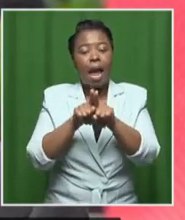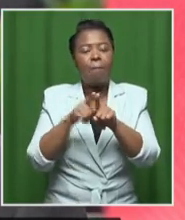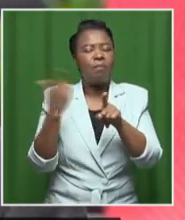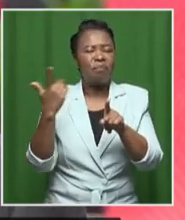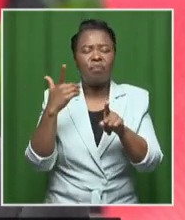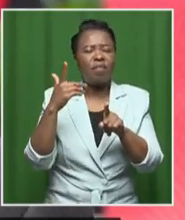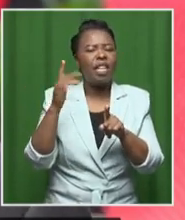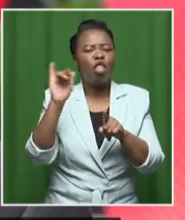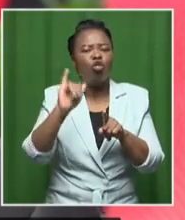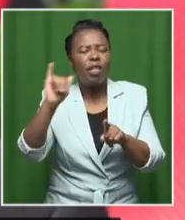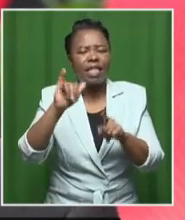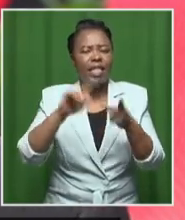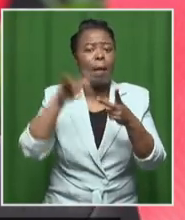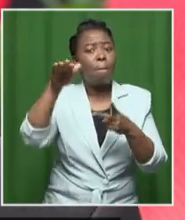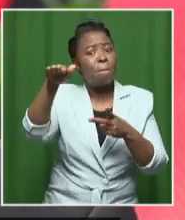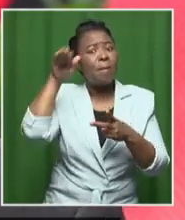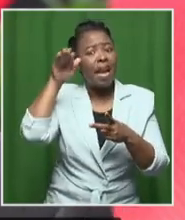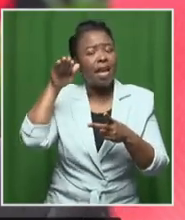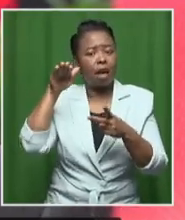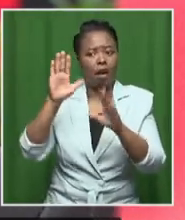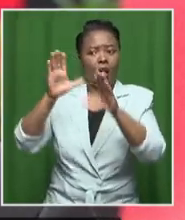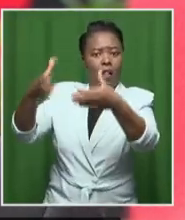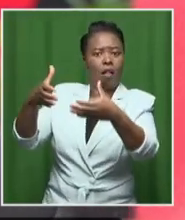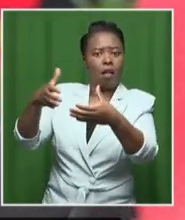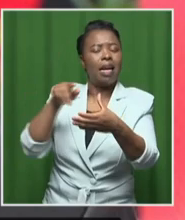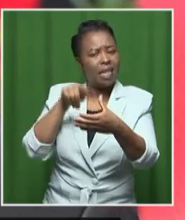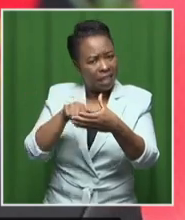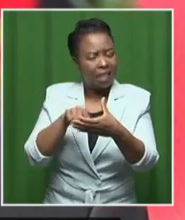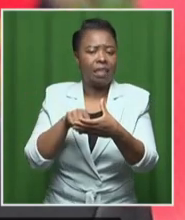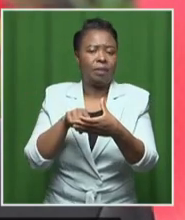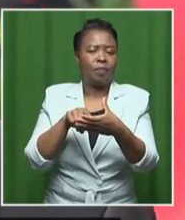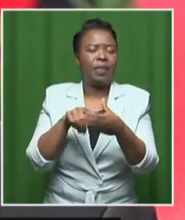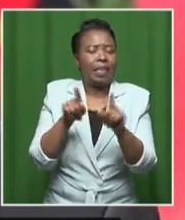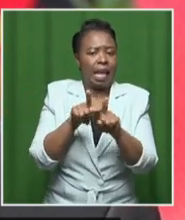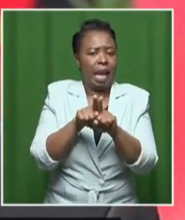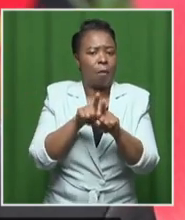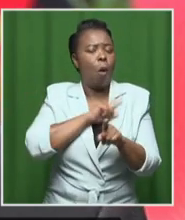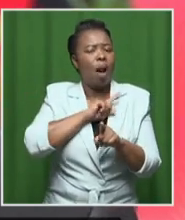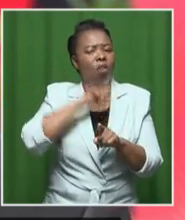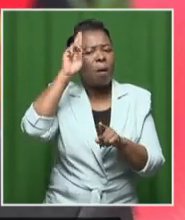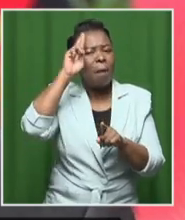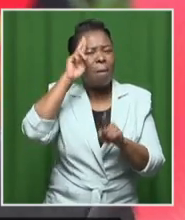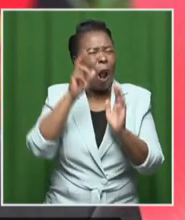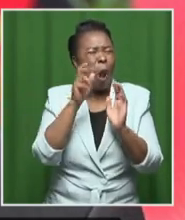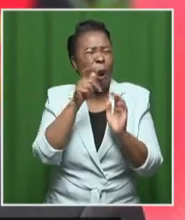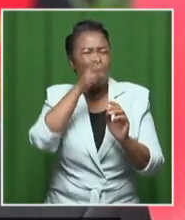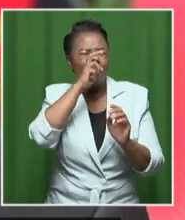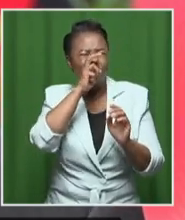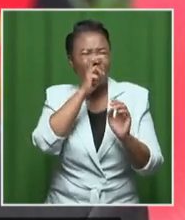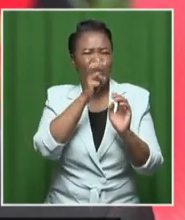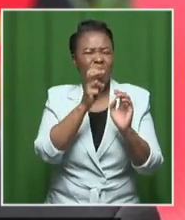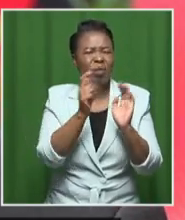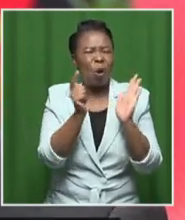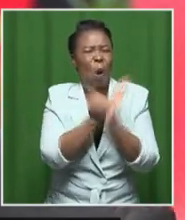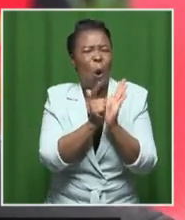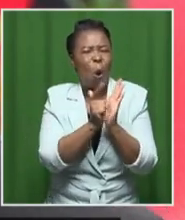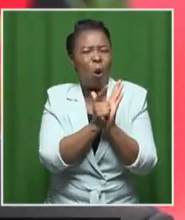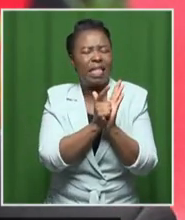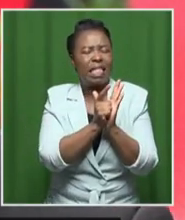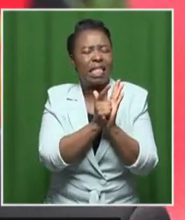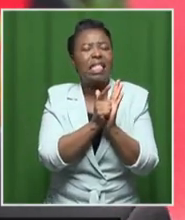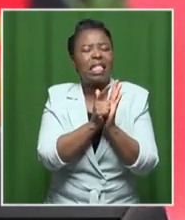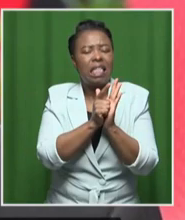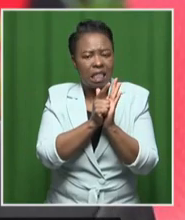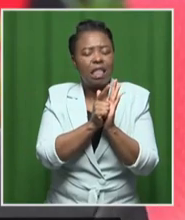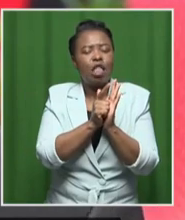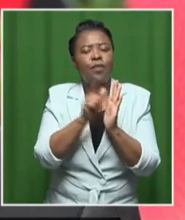banking sector at the center of these discussions. Remember, because of sanctions that Russia is suffering, it's been